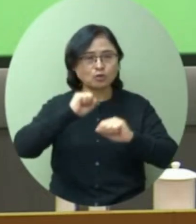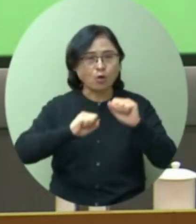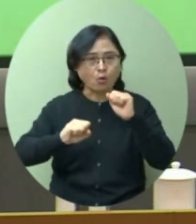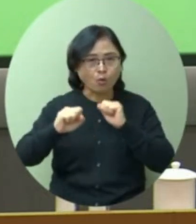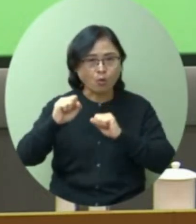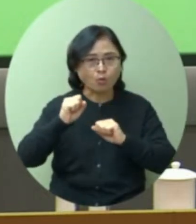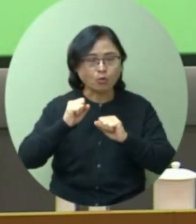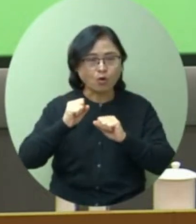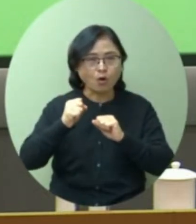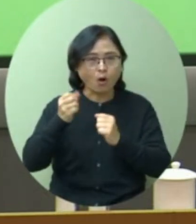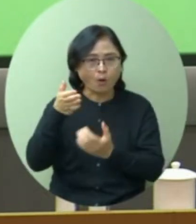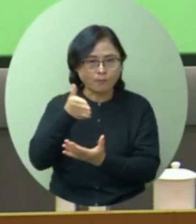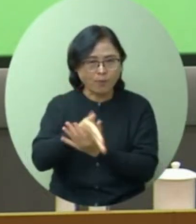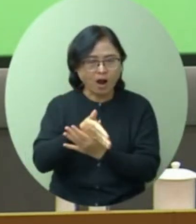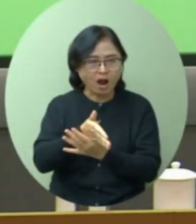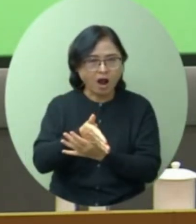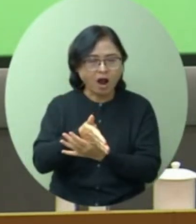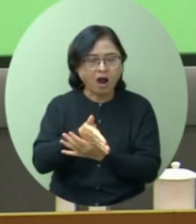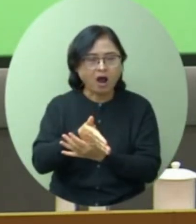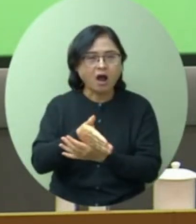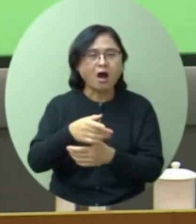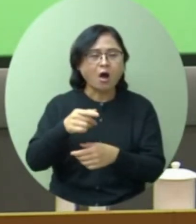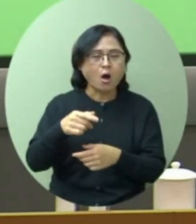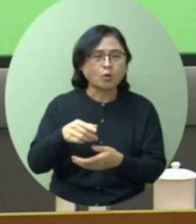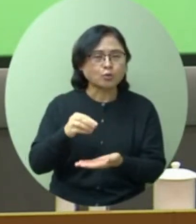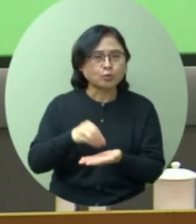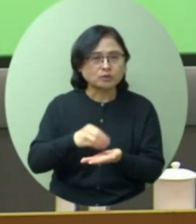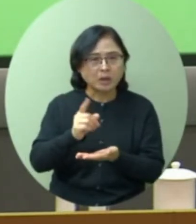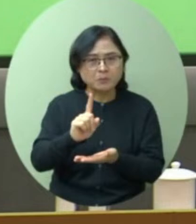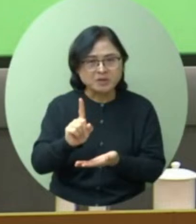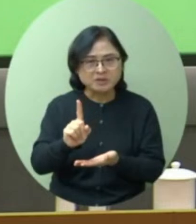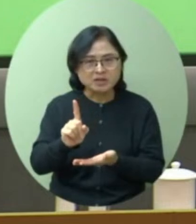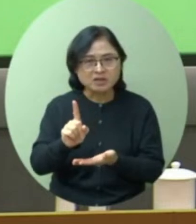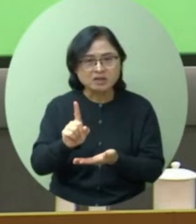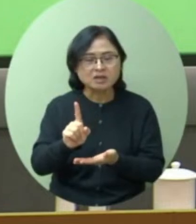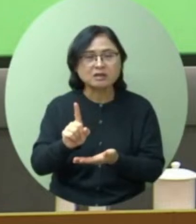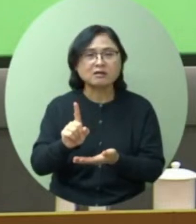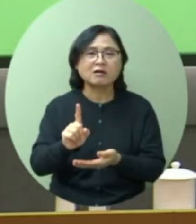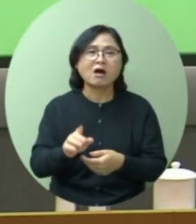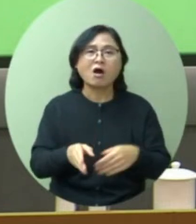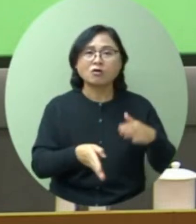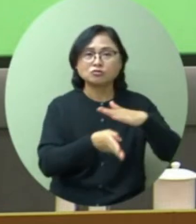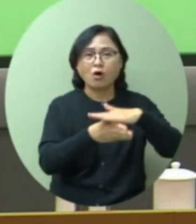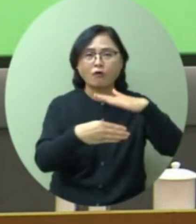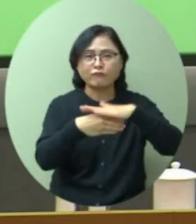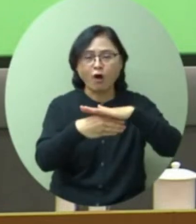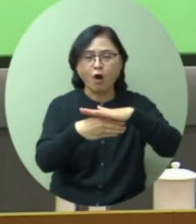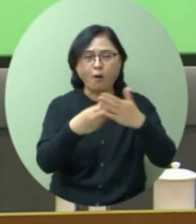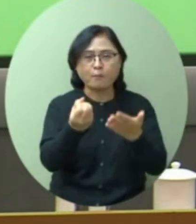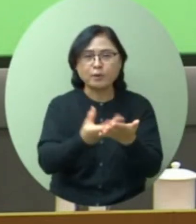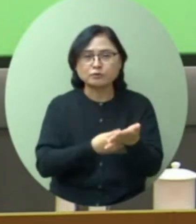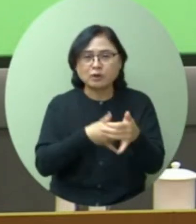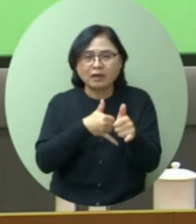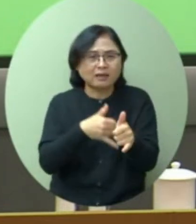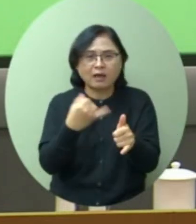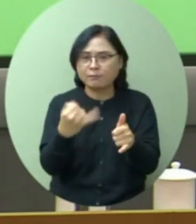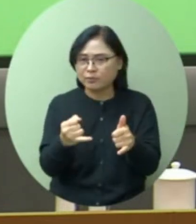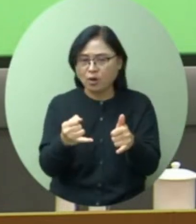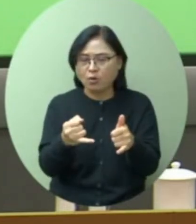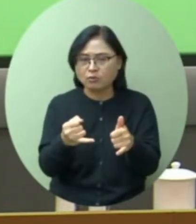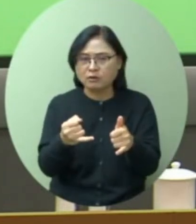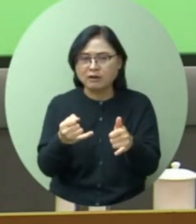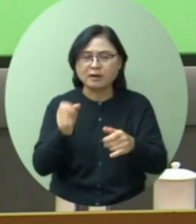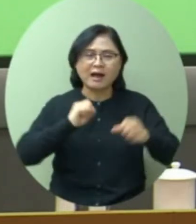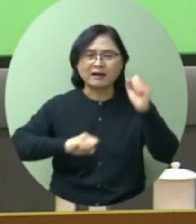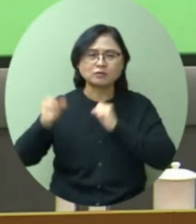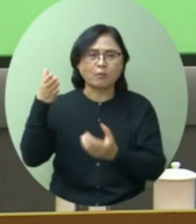non-satisfying units and form section according to the actual situation,